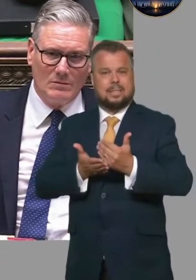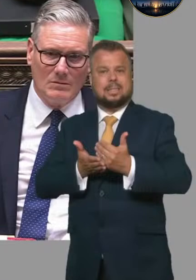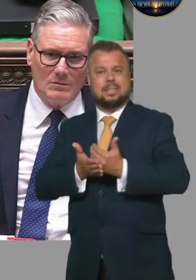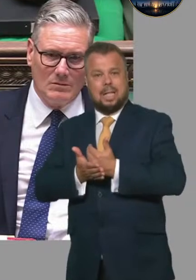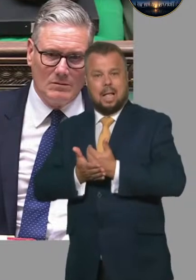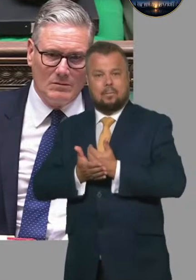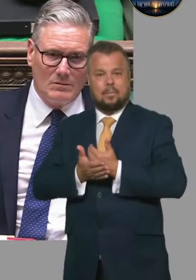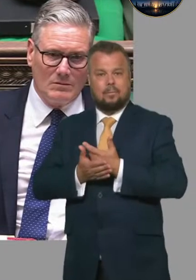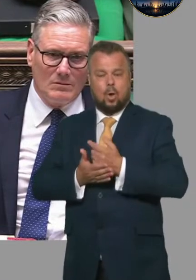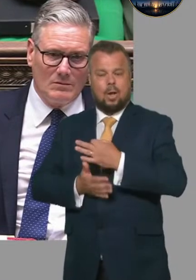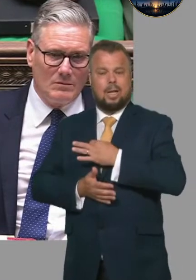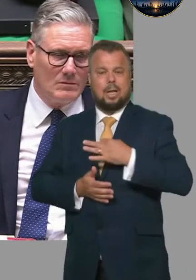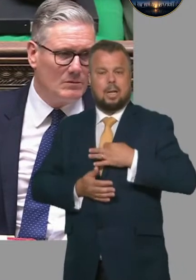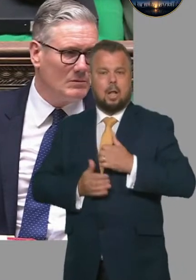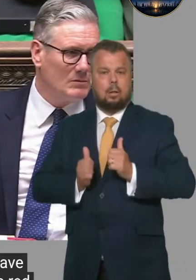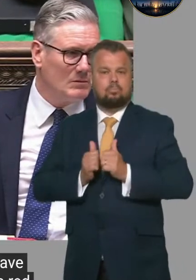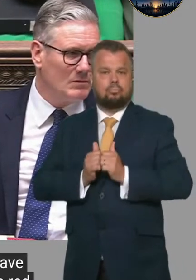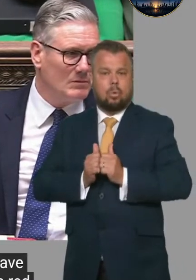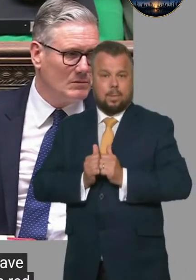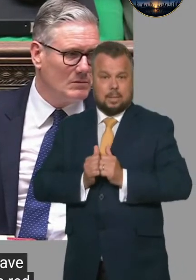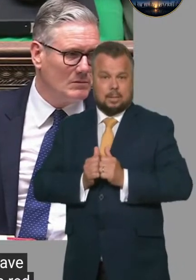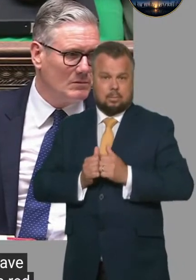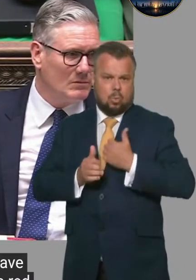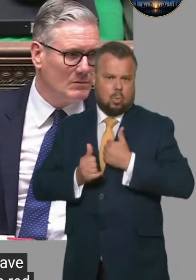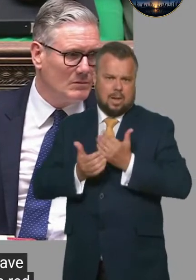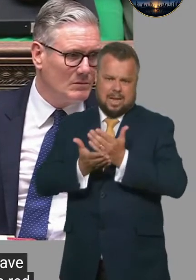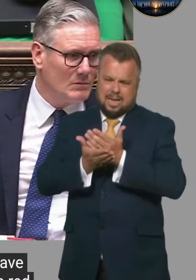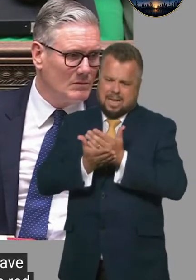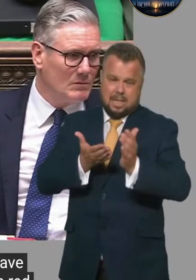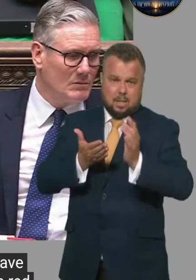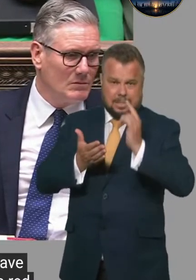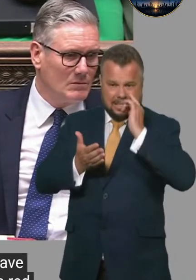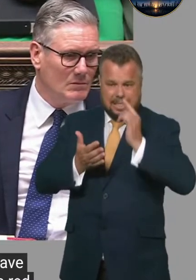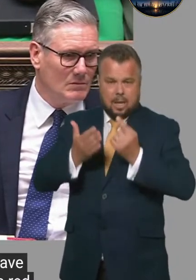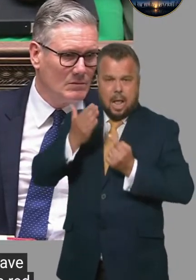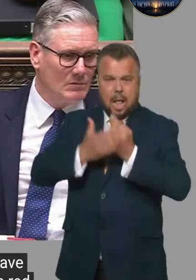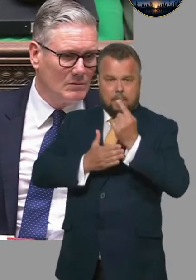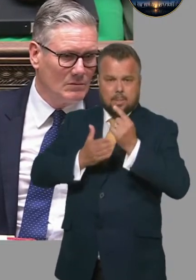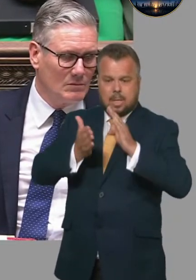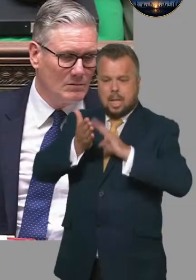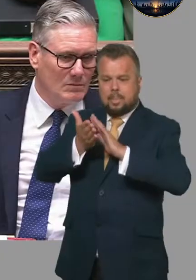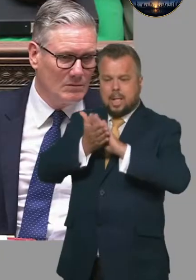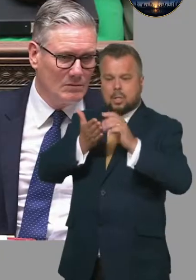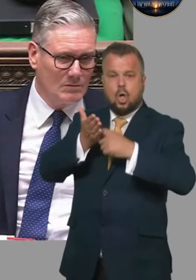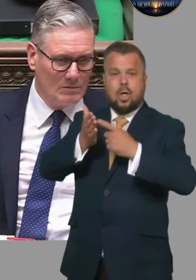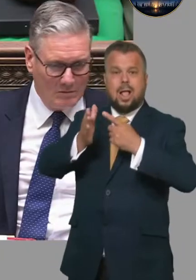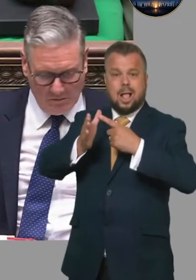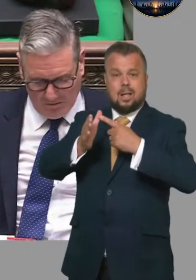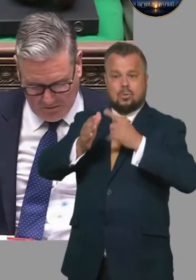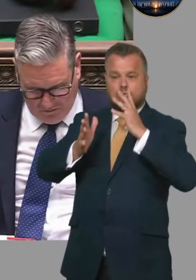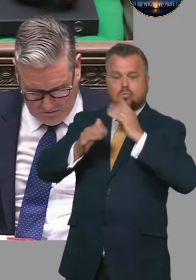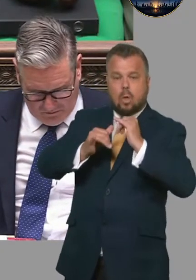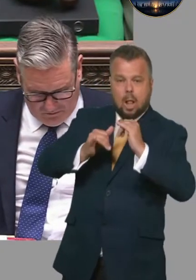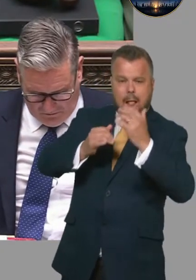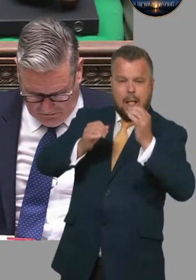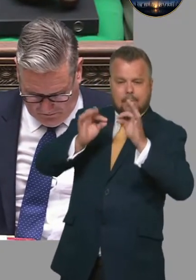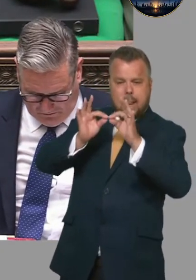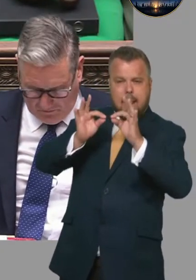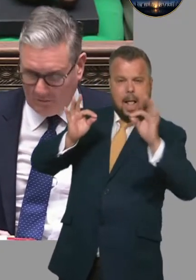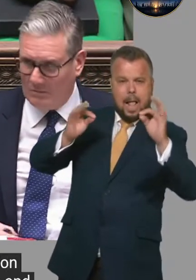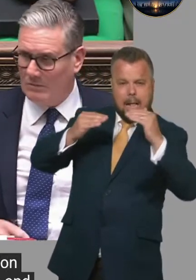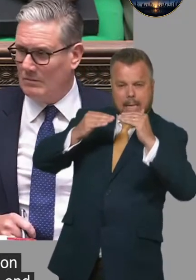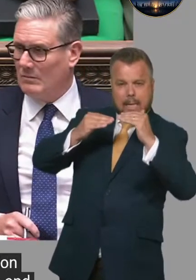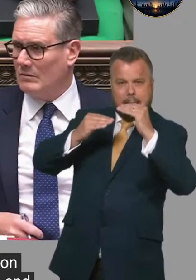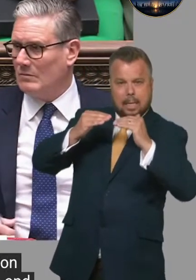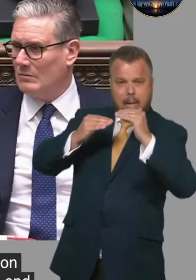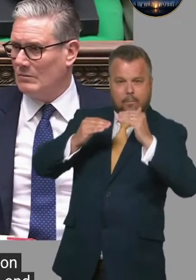blockers, and the safety and well-being of children must be at the forefront of everything that we do. But the review by Dr. Cass did conclude that whilst